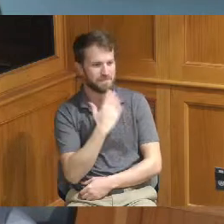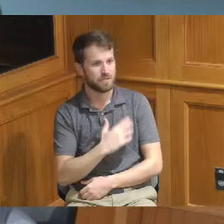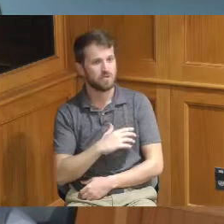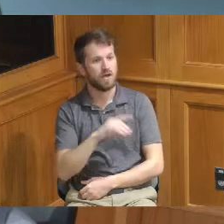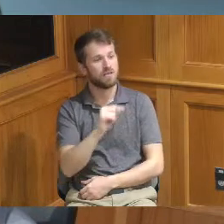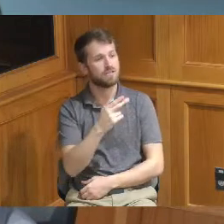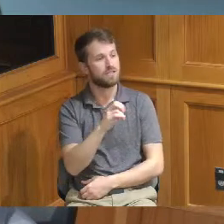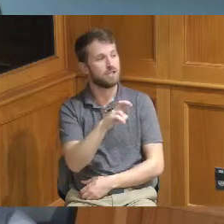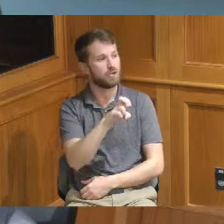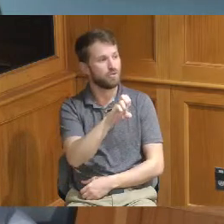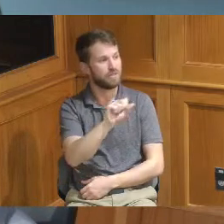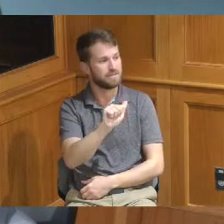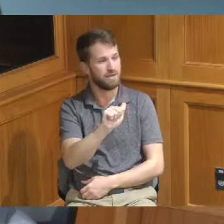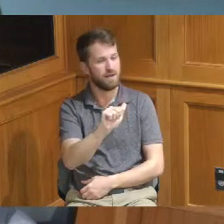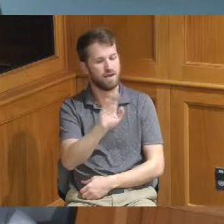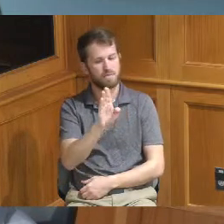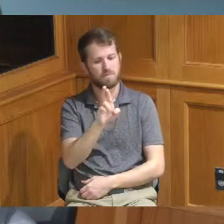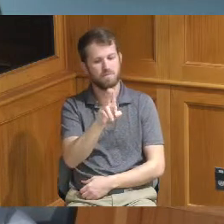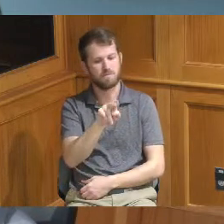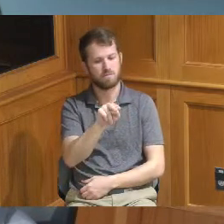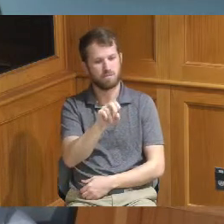Teresa Burns, thank you.